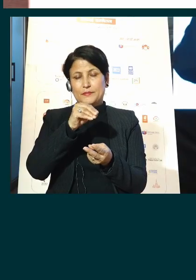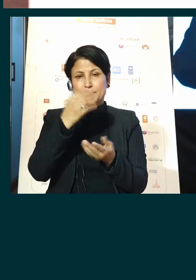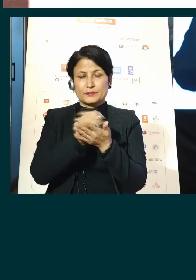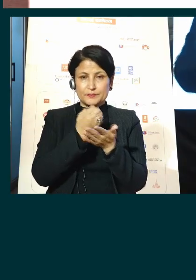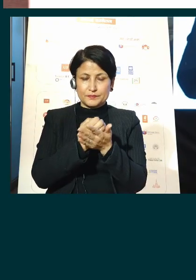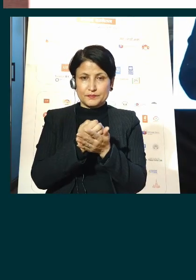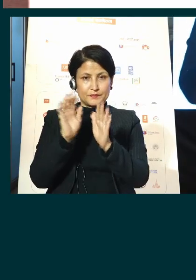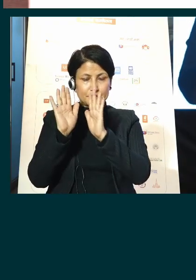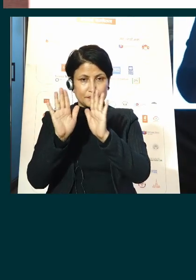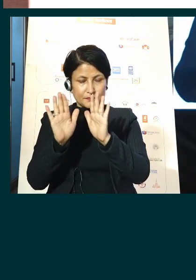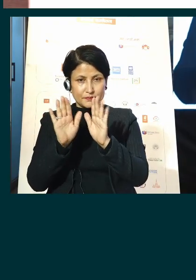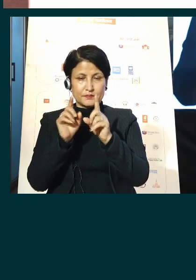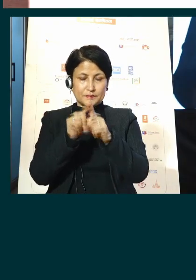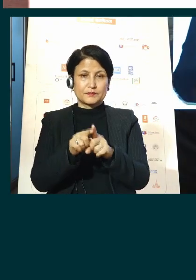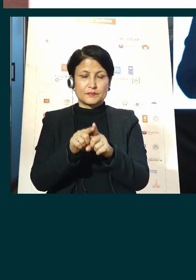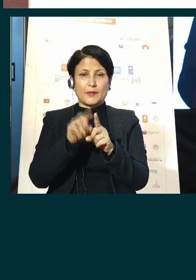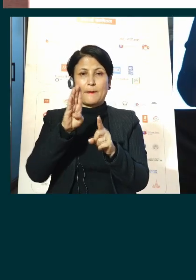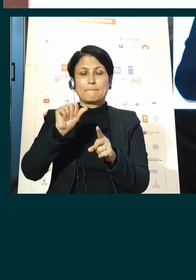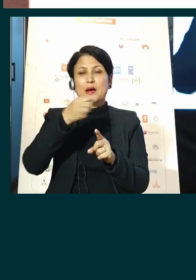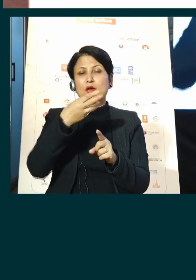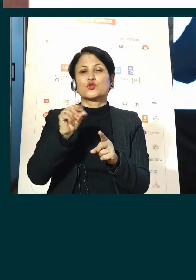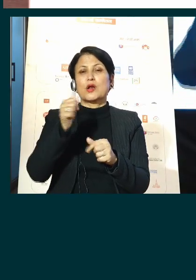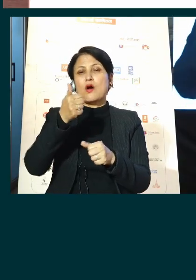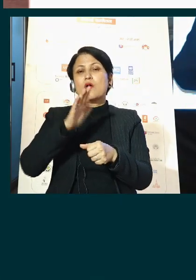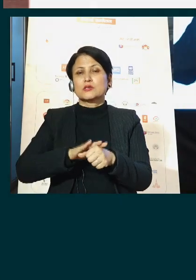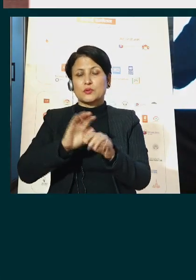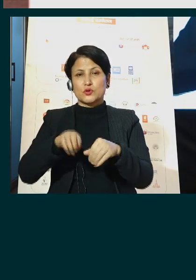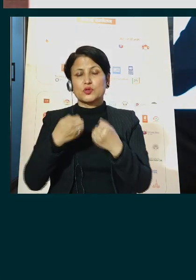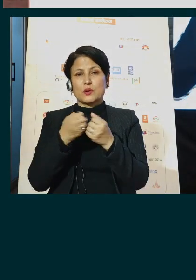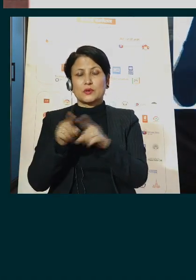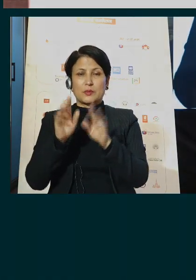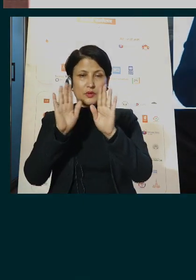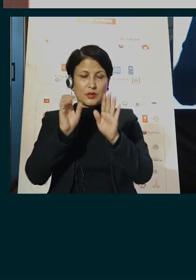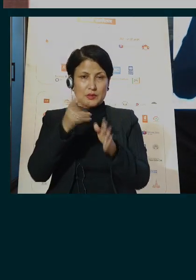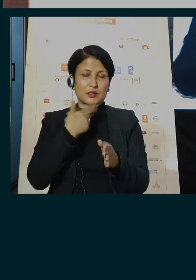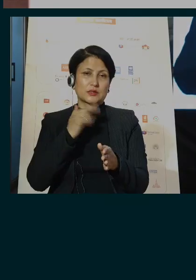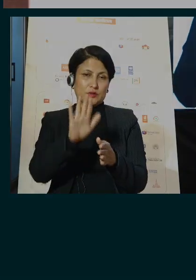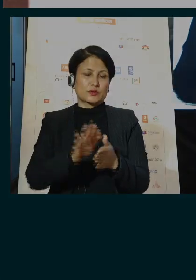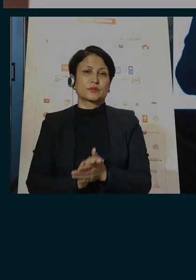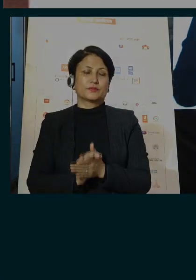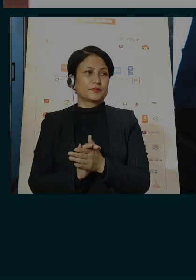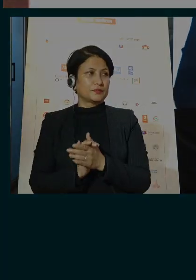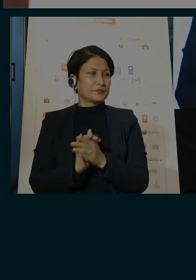work, and some of our team members and advisory board members who are behind this work as well. Thank you.